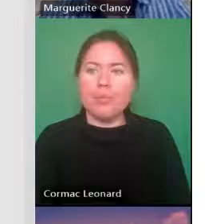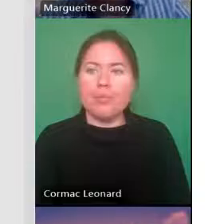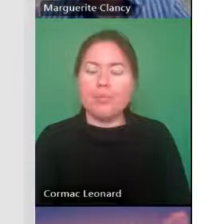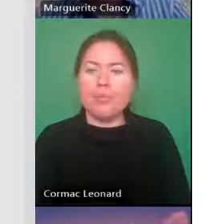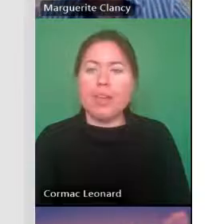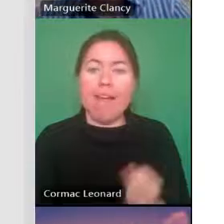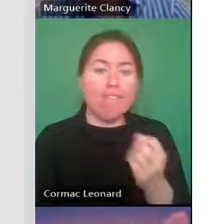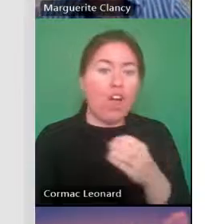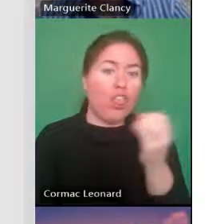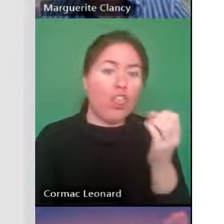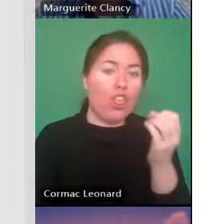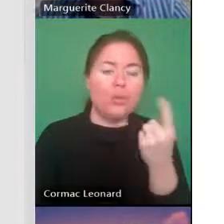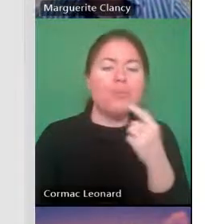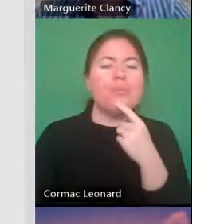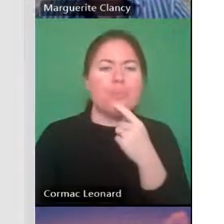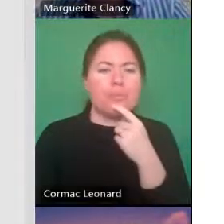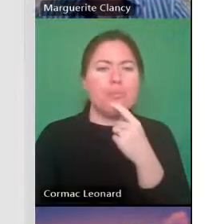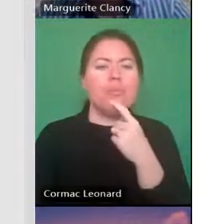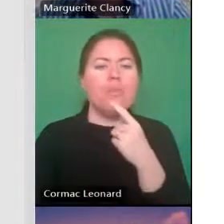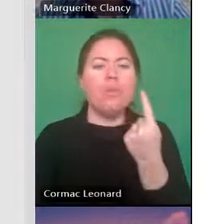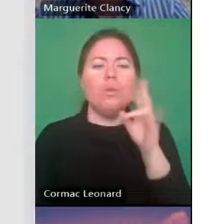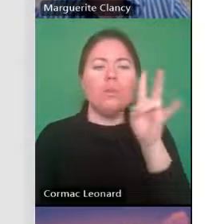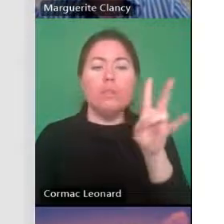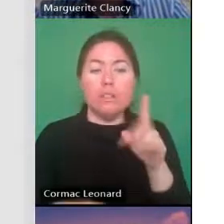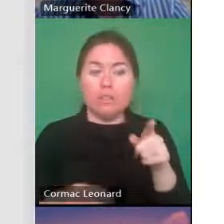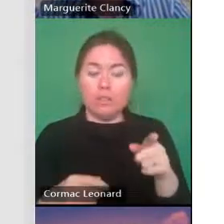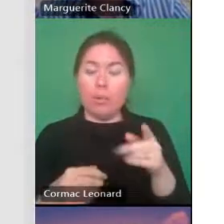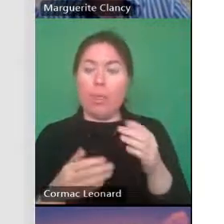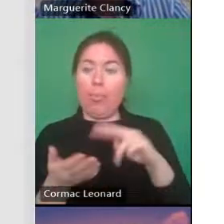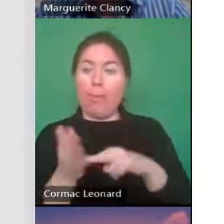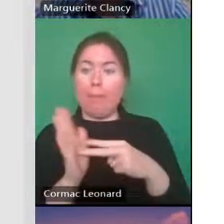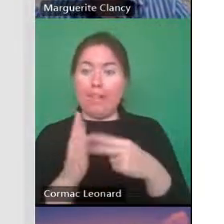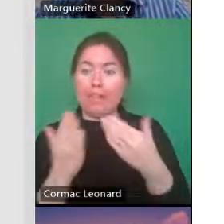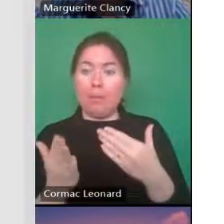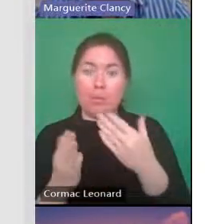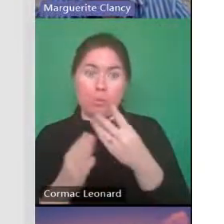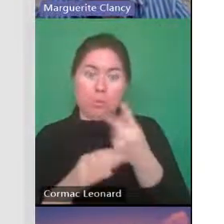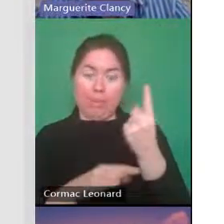Just one question there, Tim. Will the existing plans transfer onto the portal?